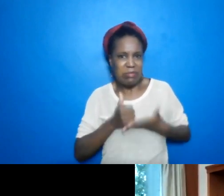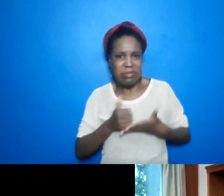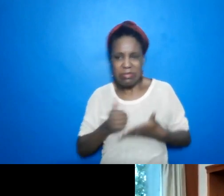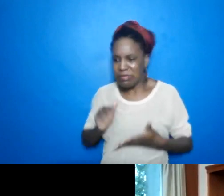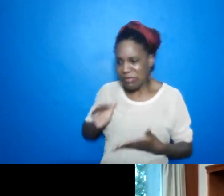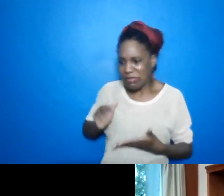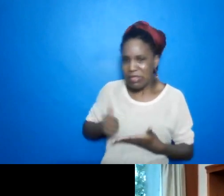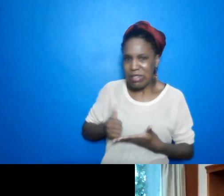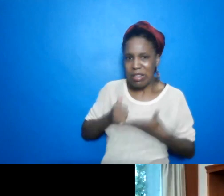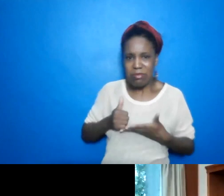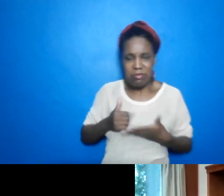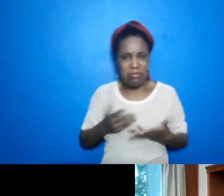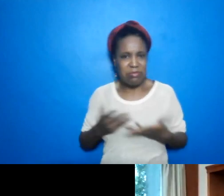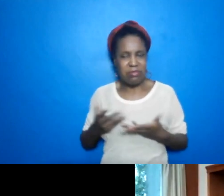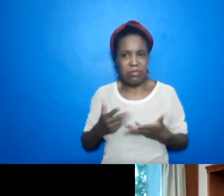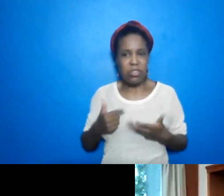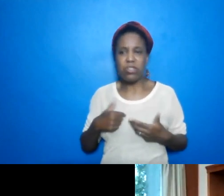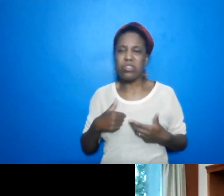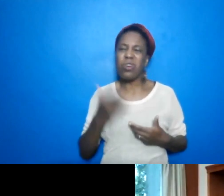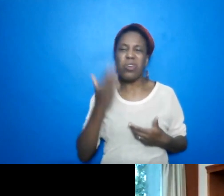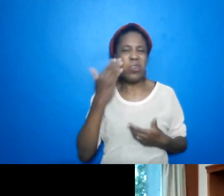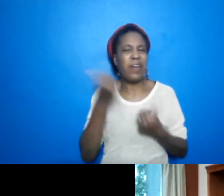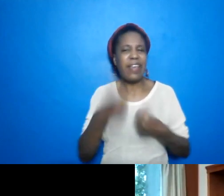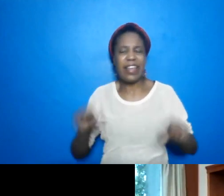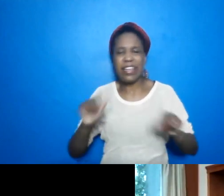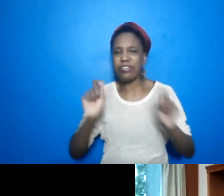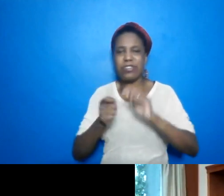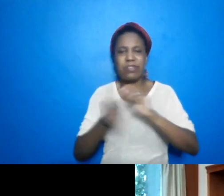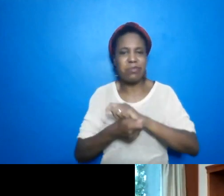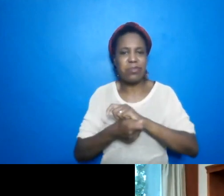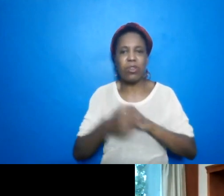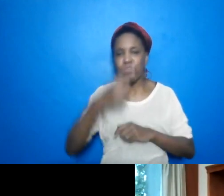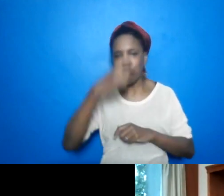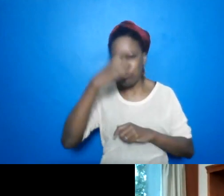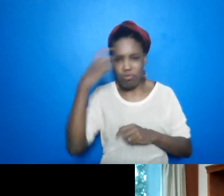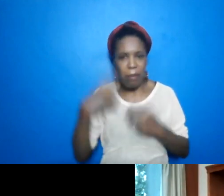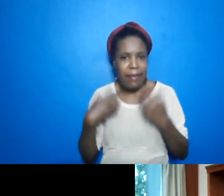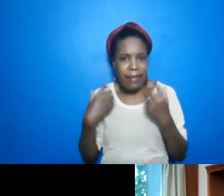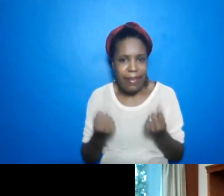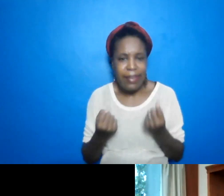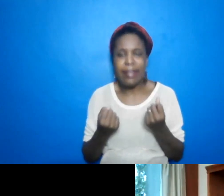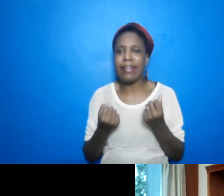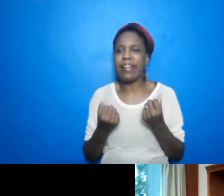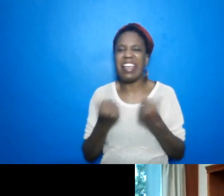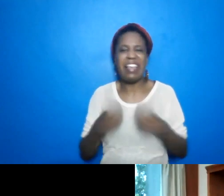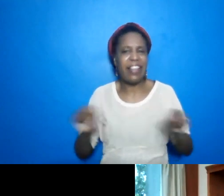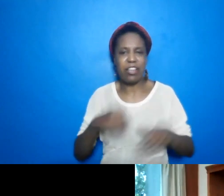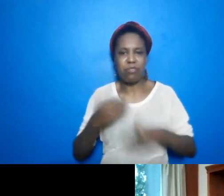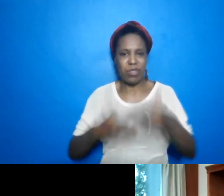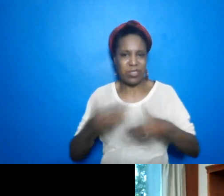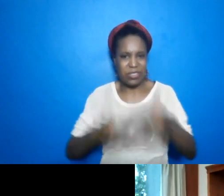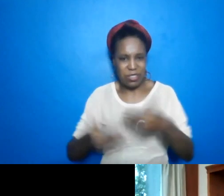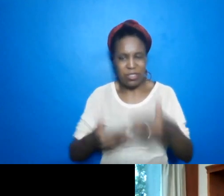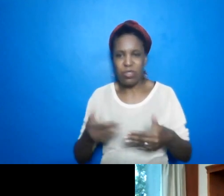conflict transformation, trauma healing process, at some point you have to have given enough space and energy for